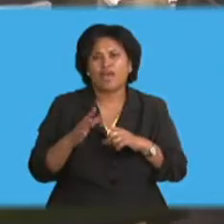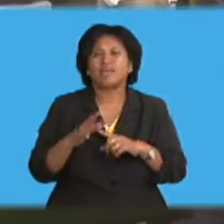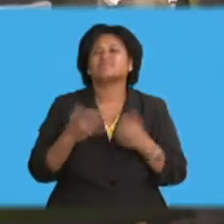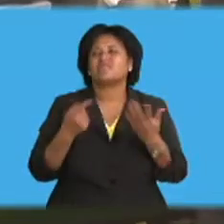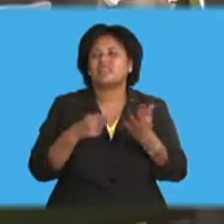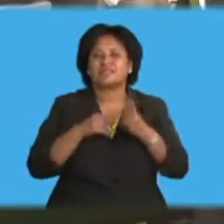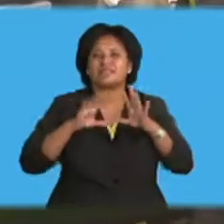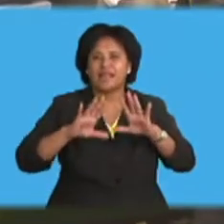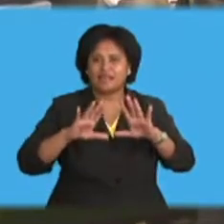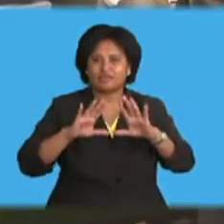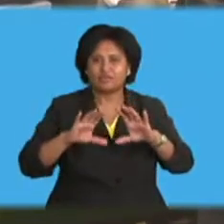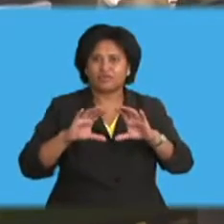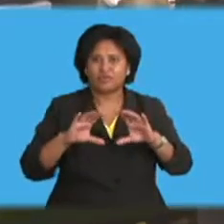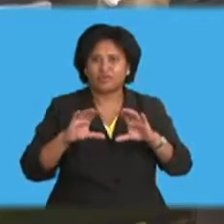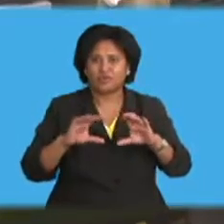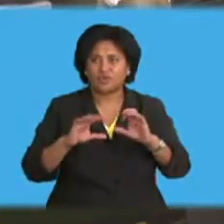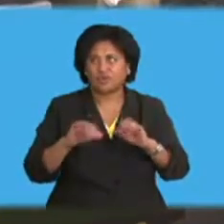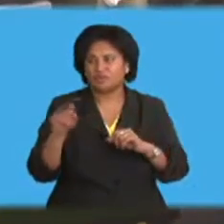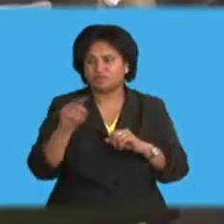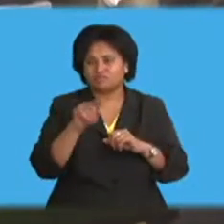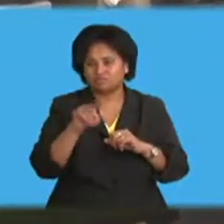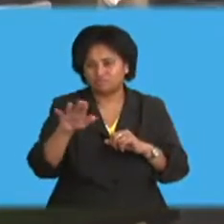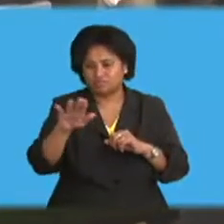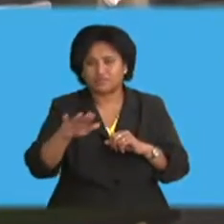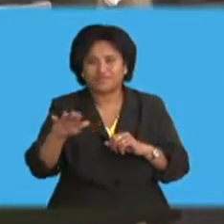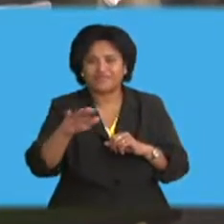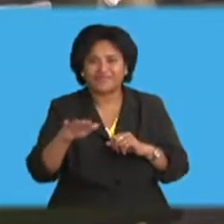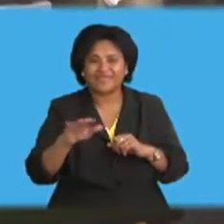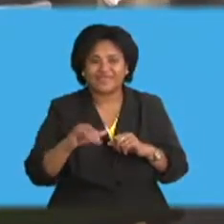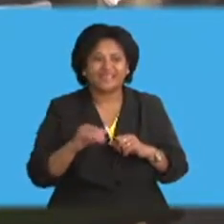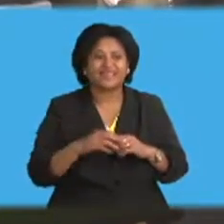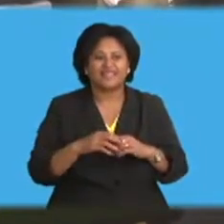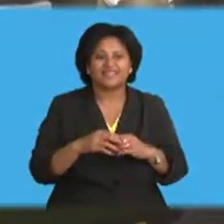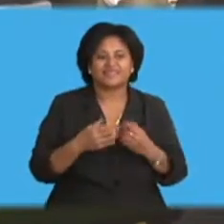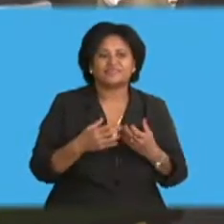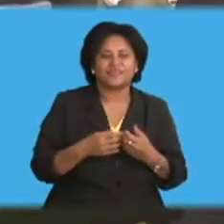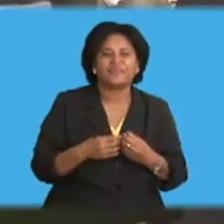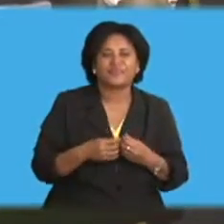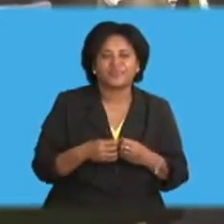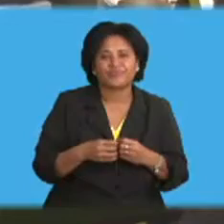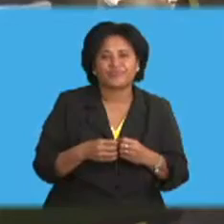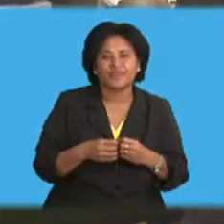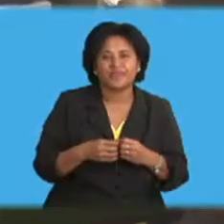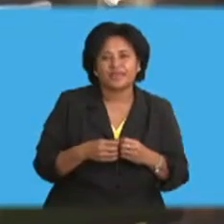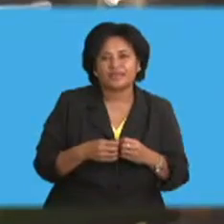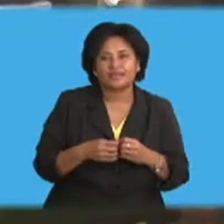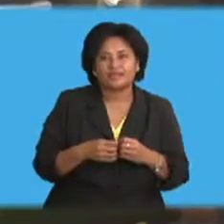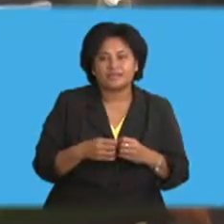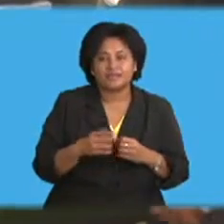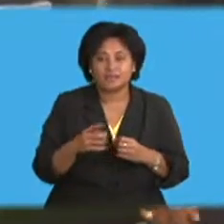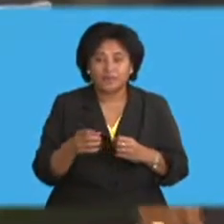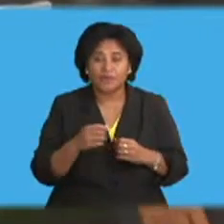Te Leo. This is the Tunia area, Madam Speaker, for those that do not know Te Leo that well.